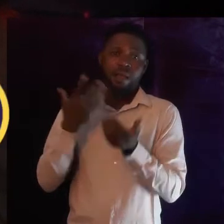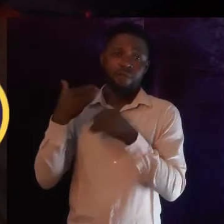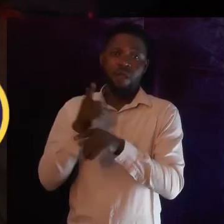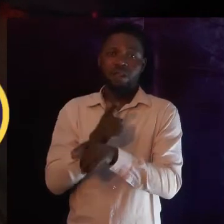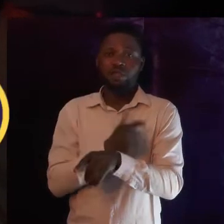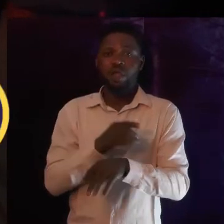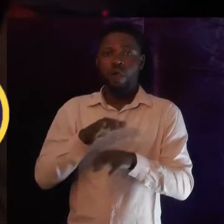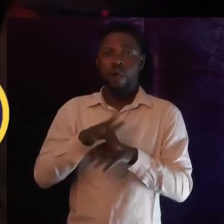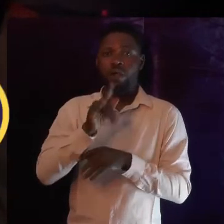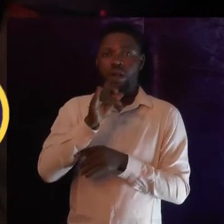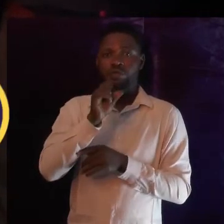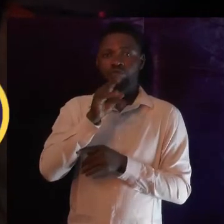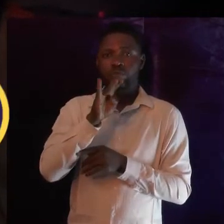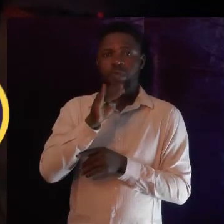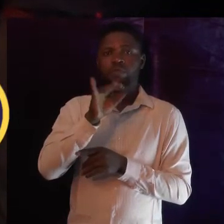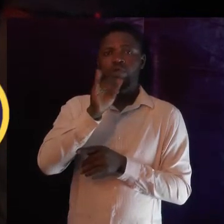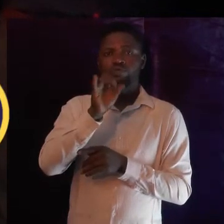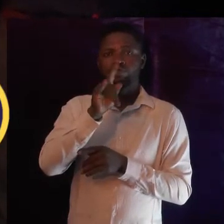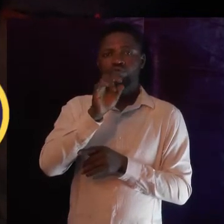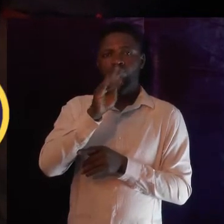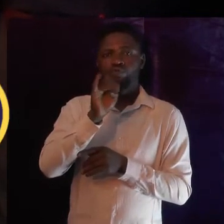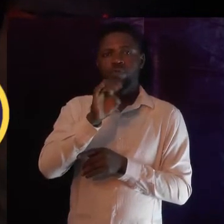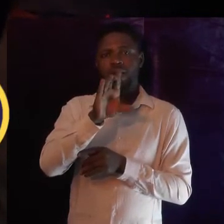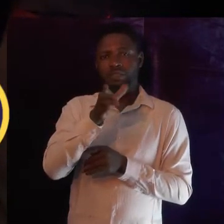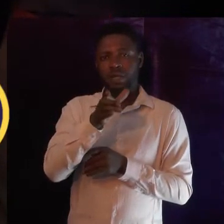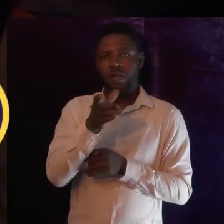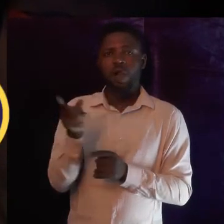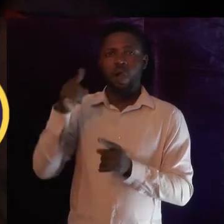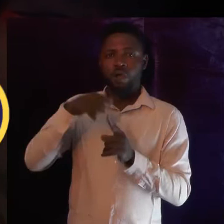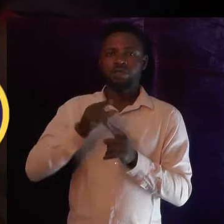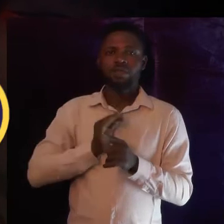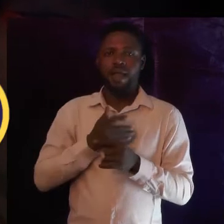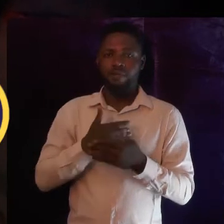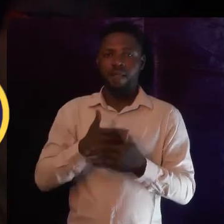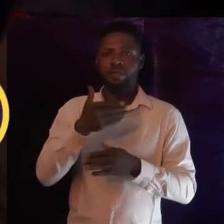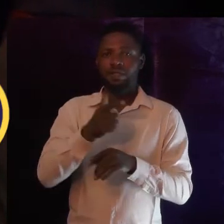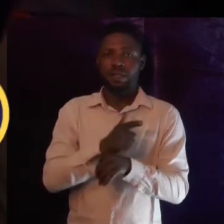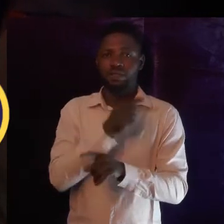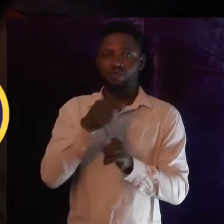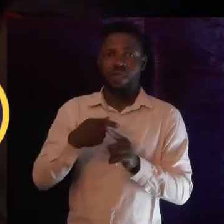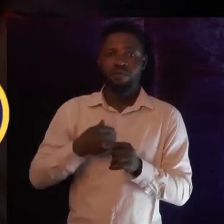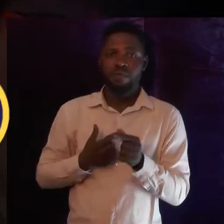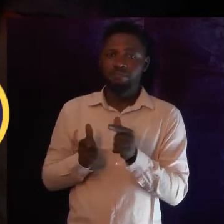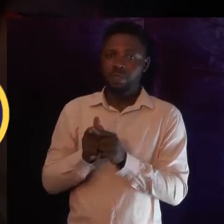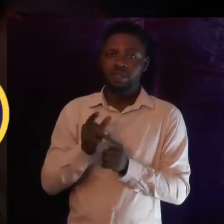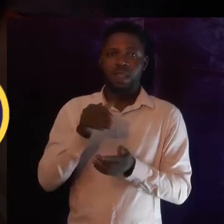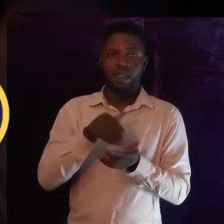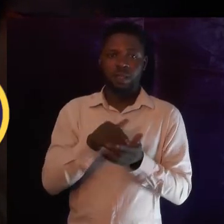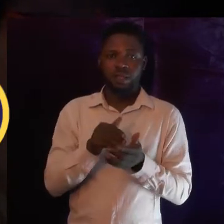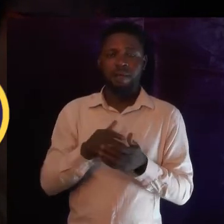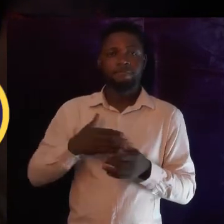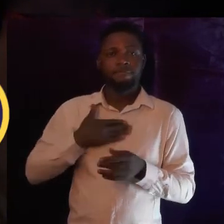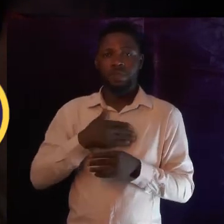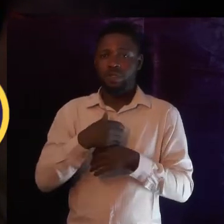lessons and previous lessons on Lasubeb YouTube channel. Until our next lesson, when we shall meet